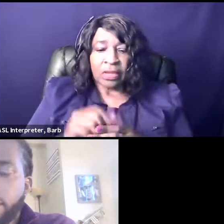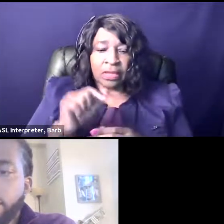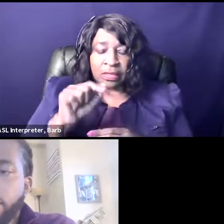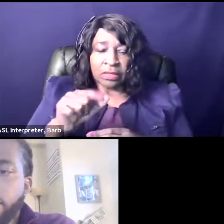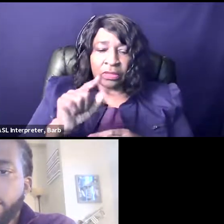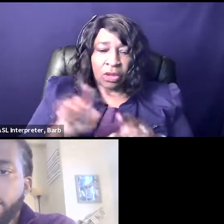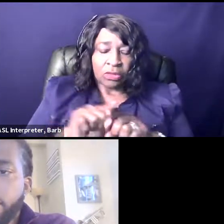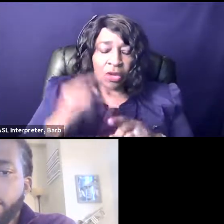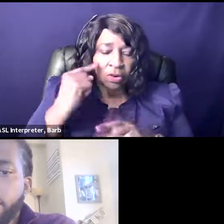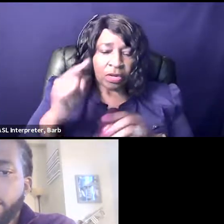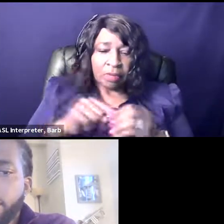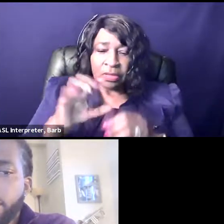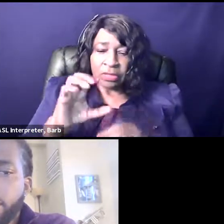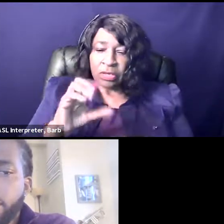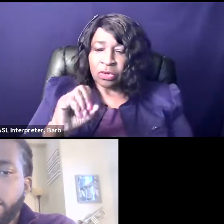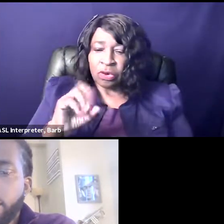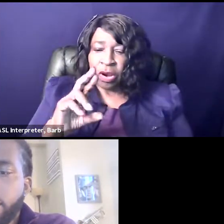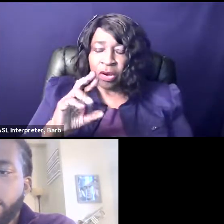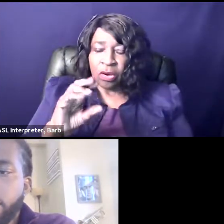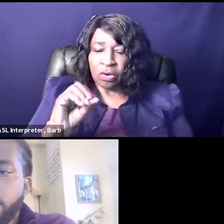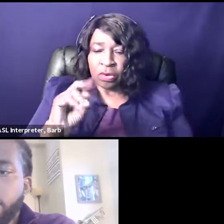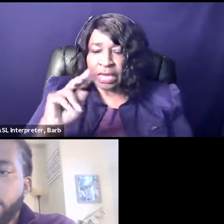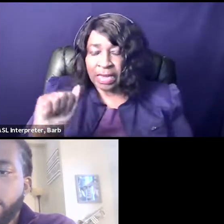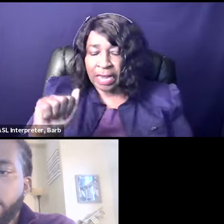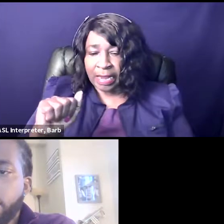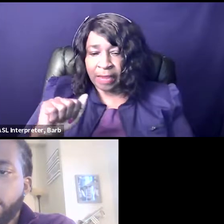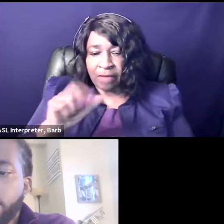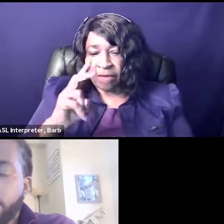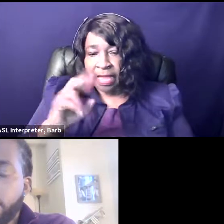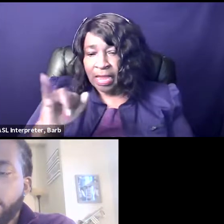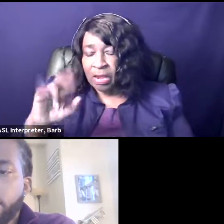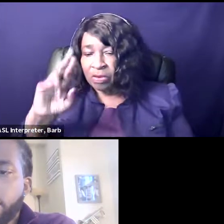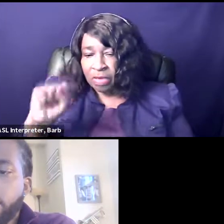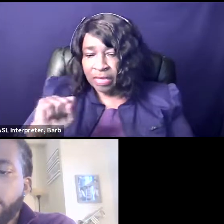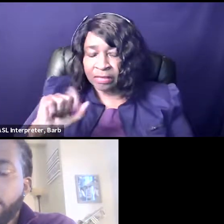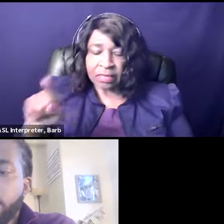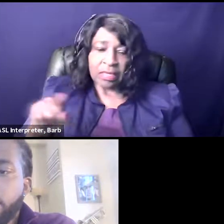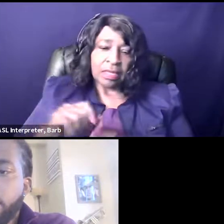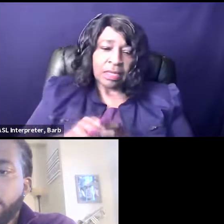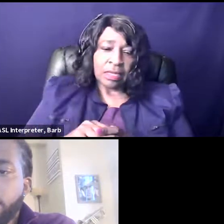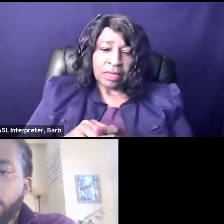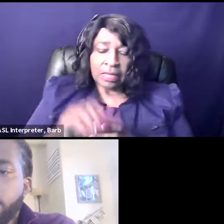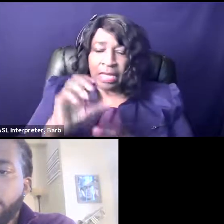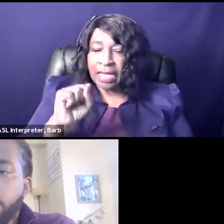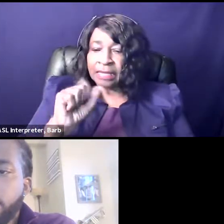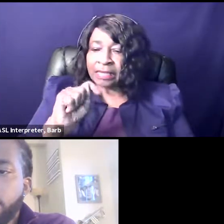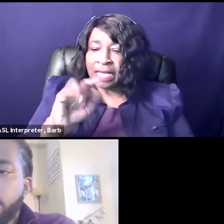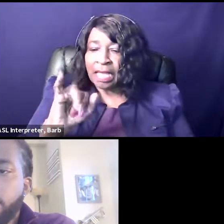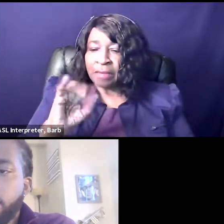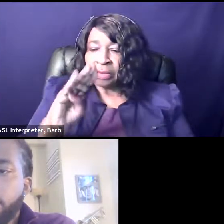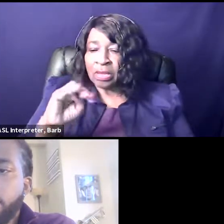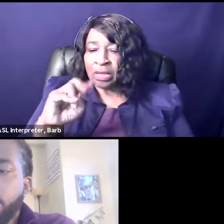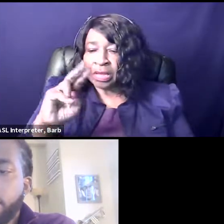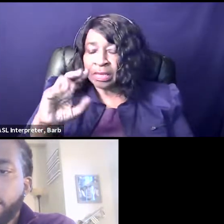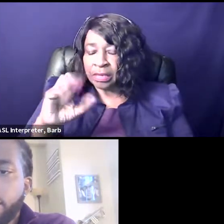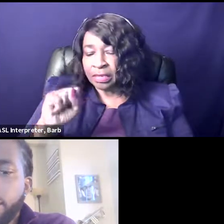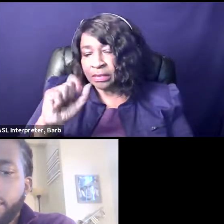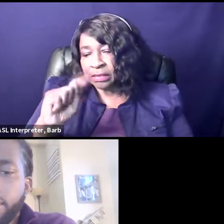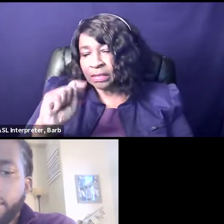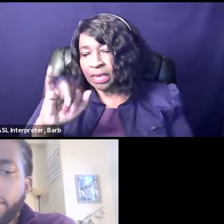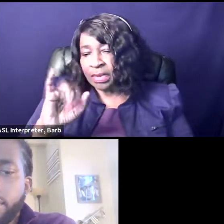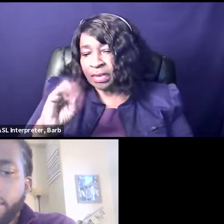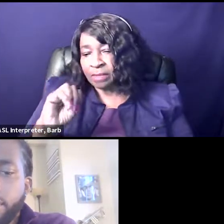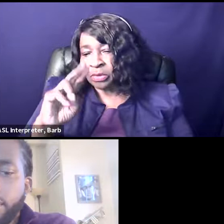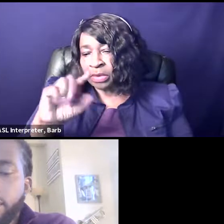coronavirus stimulus packages, put about, $900 million into that program. And then the last package that Congress passed put, a